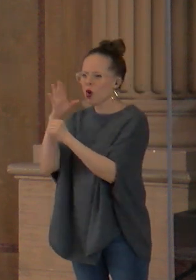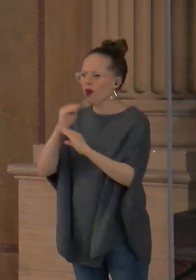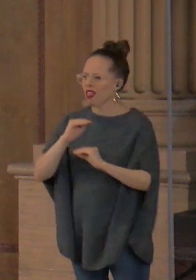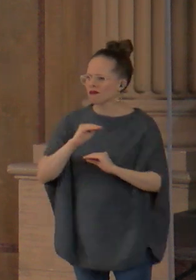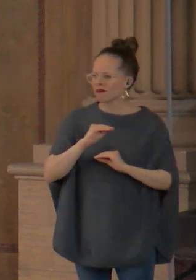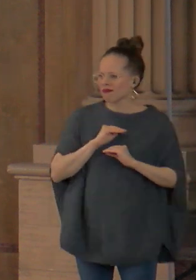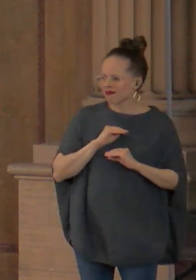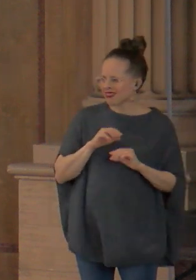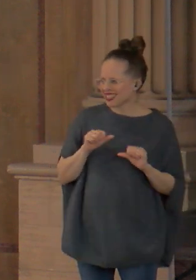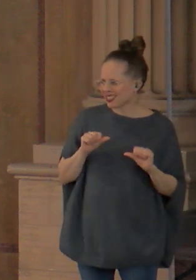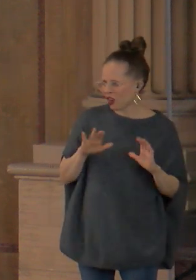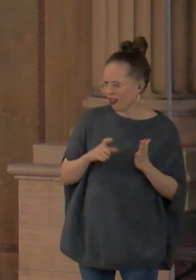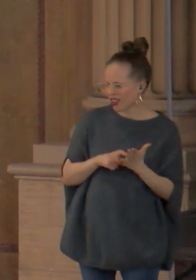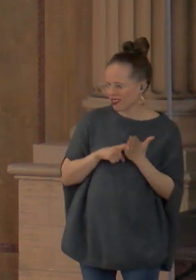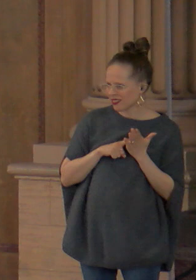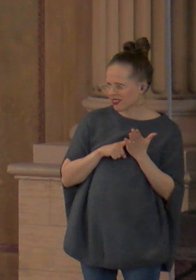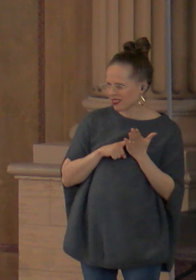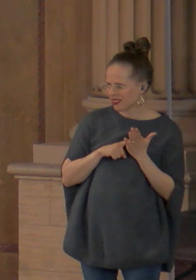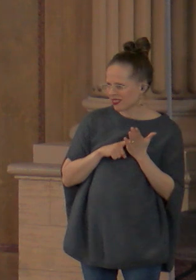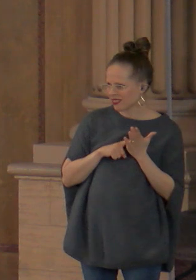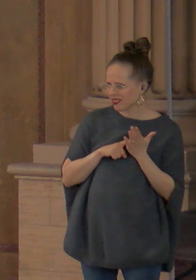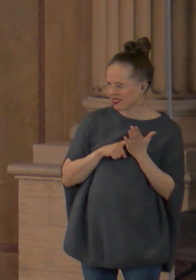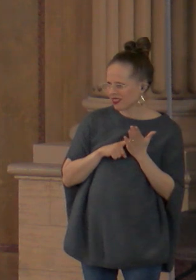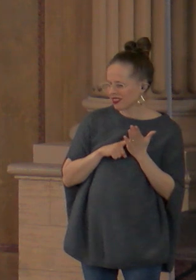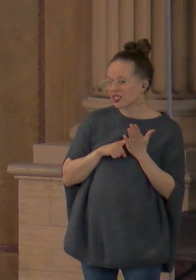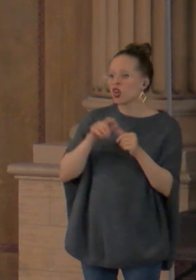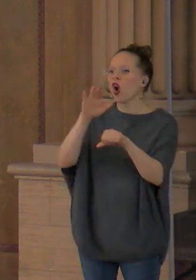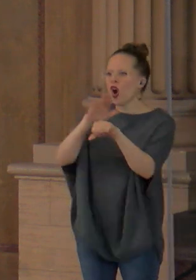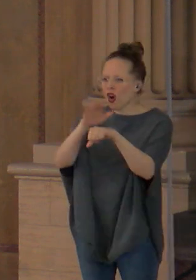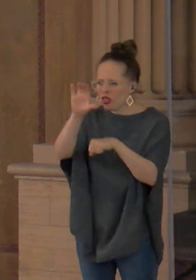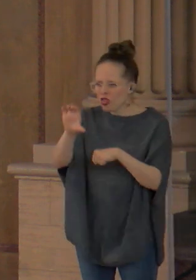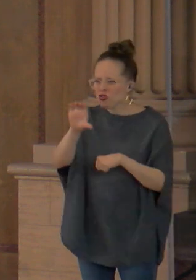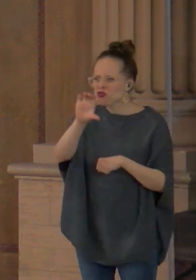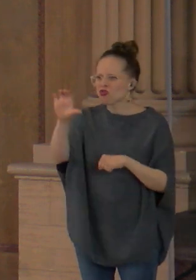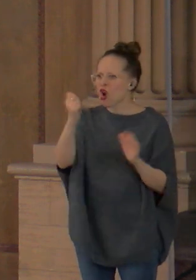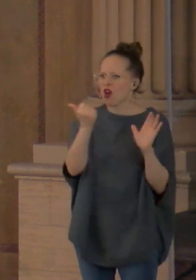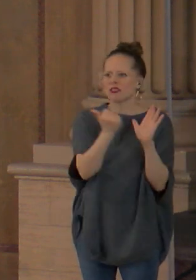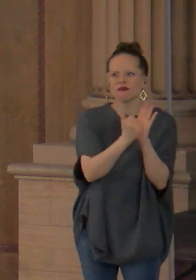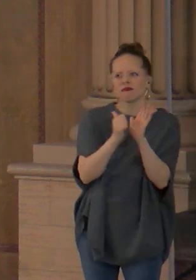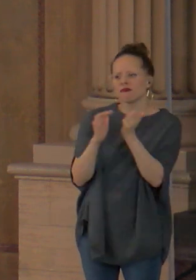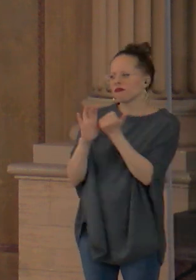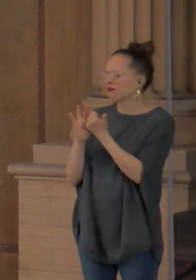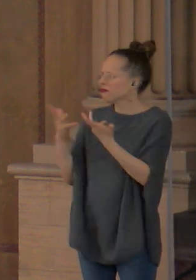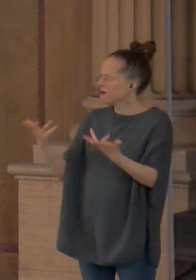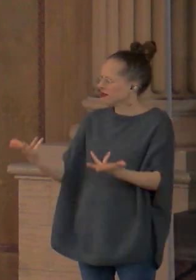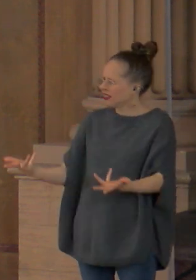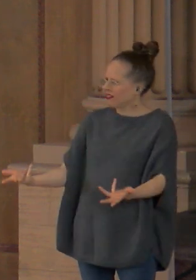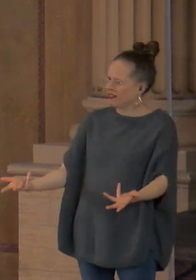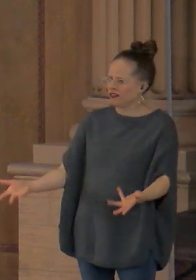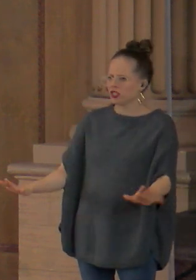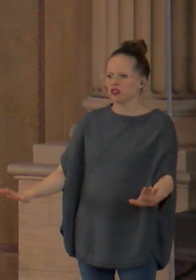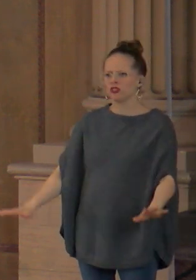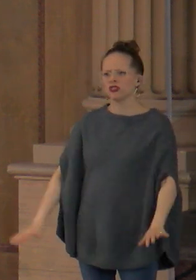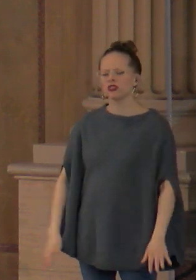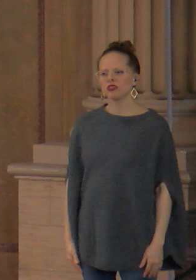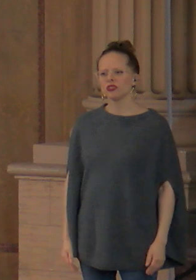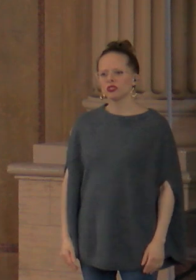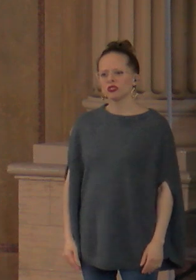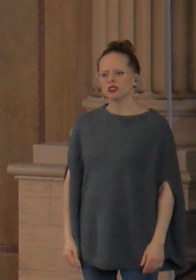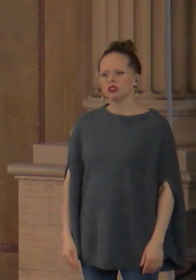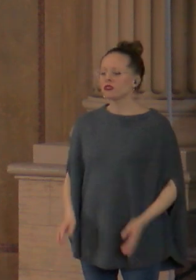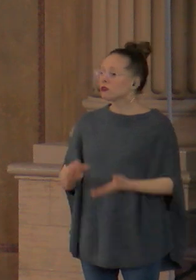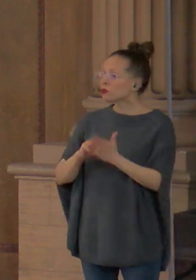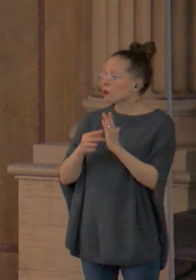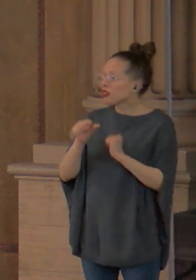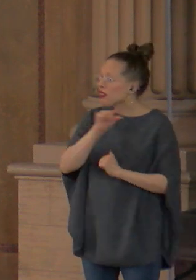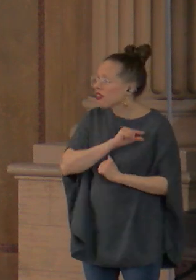sacrifice it required was taken care of as he was sacrificed on the cross. His blood has been spilled. That means all the guilt and